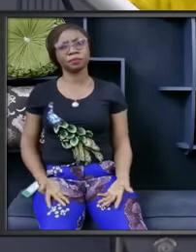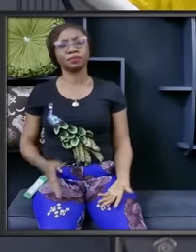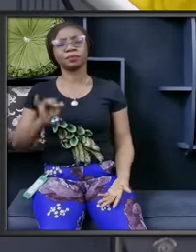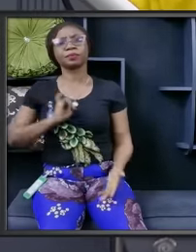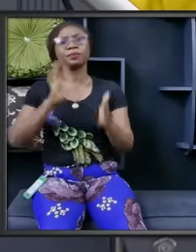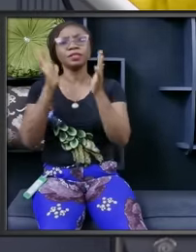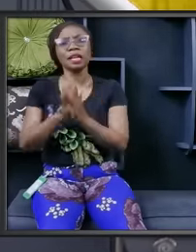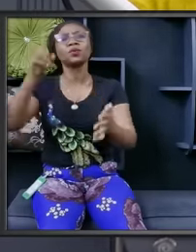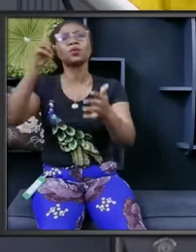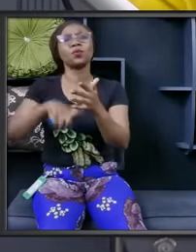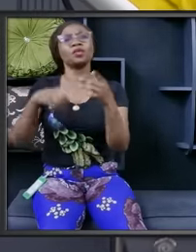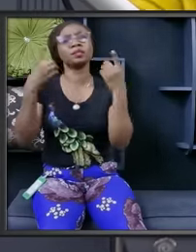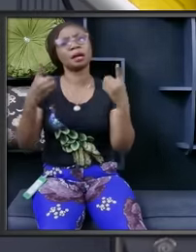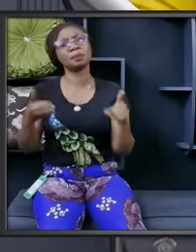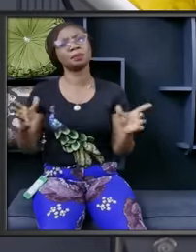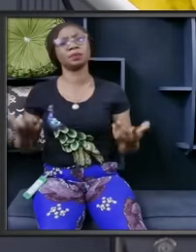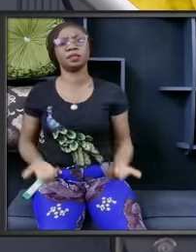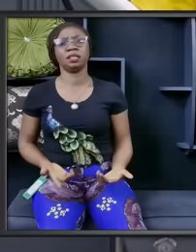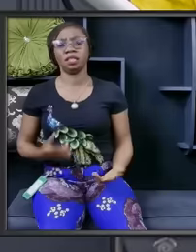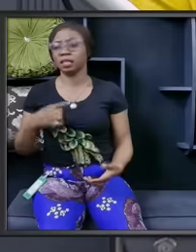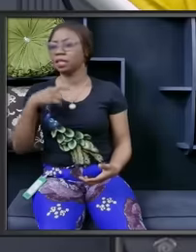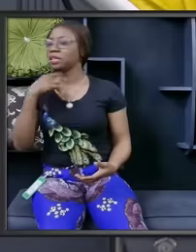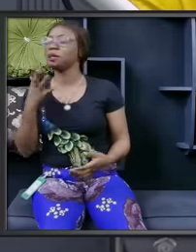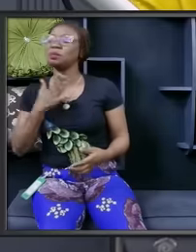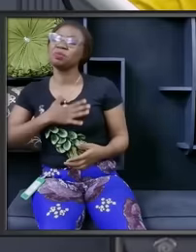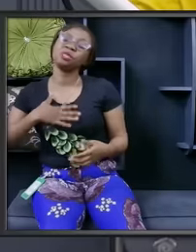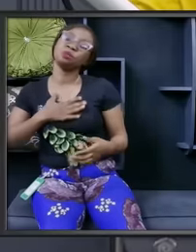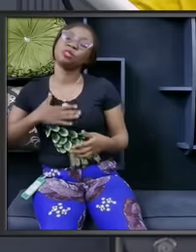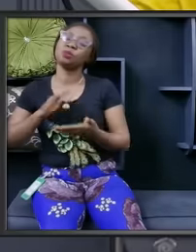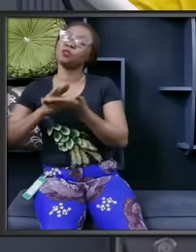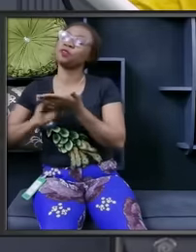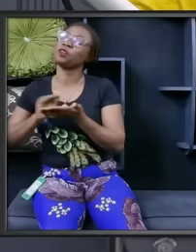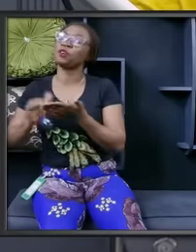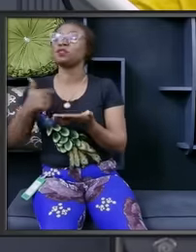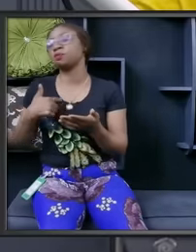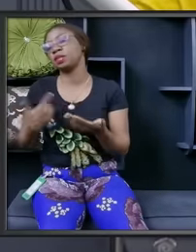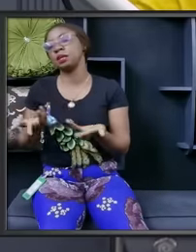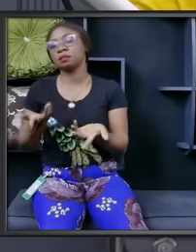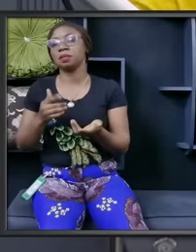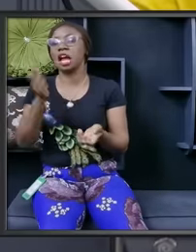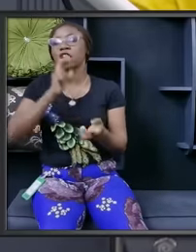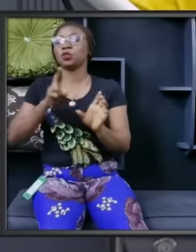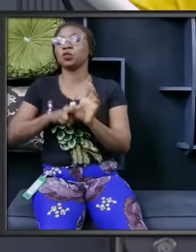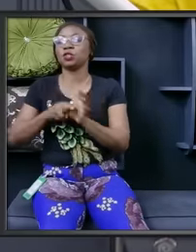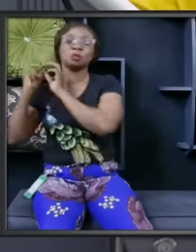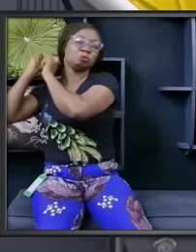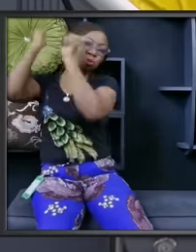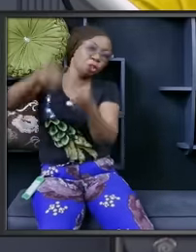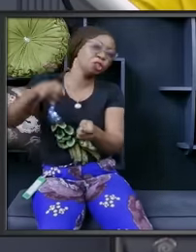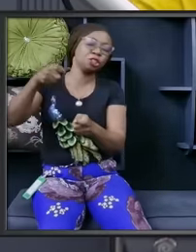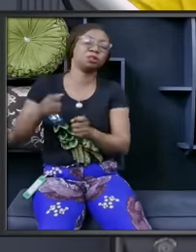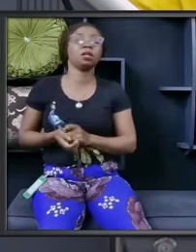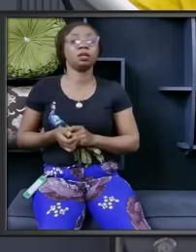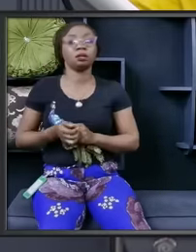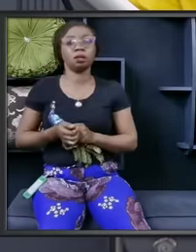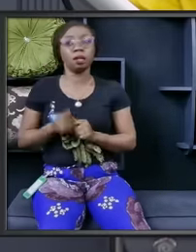know what happened. I don't know what happened. He can't tell me, say, I beg, no, forgive me, say, na stool, na he carry beat me. By himself,